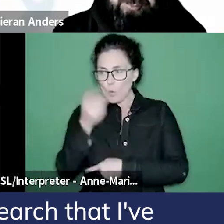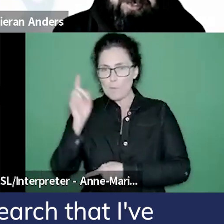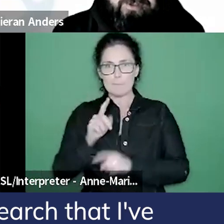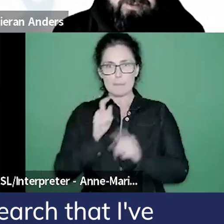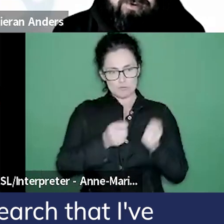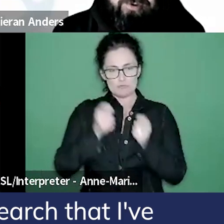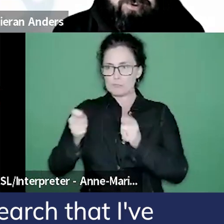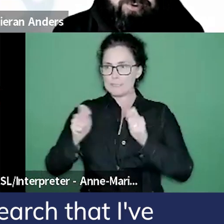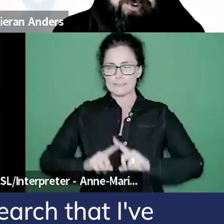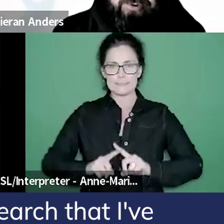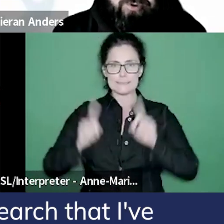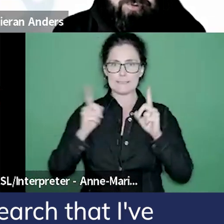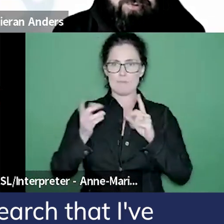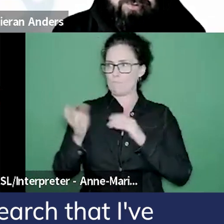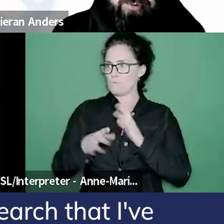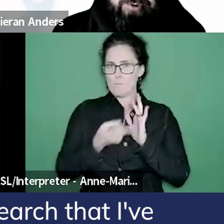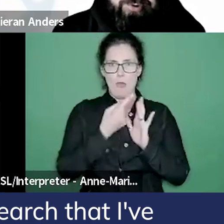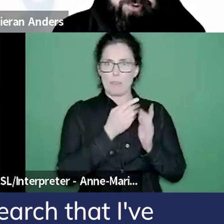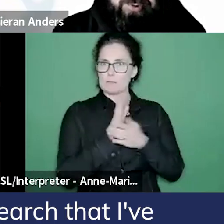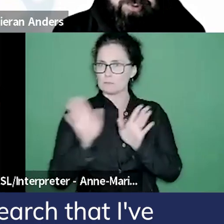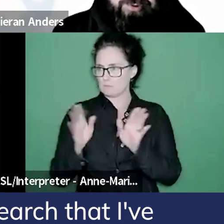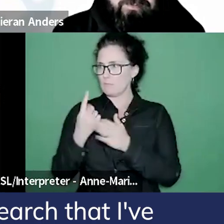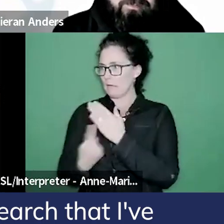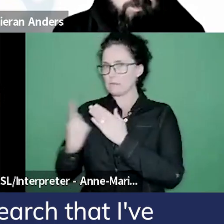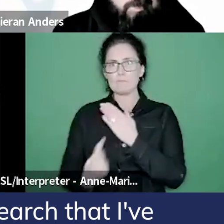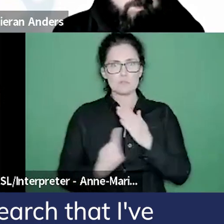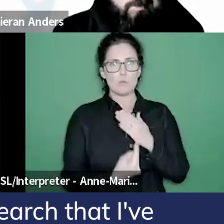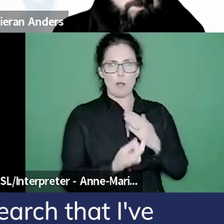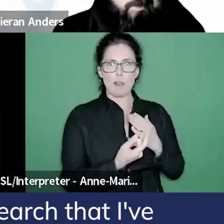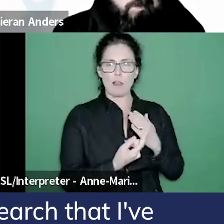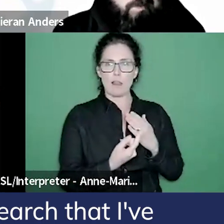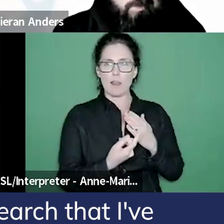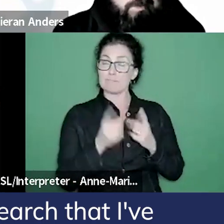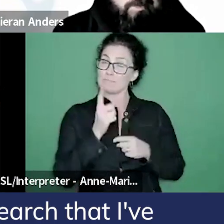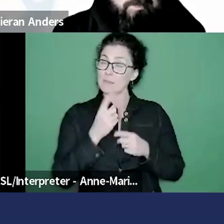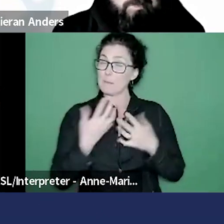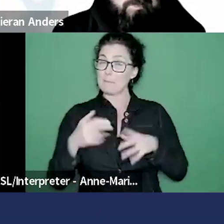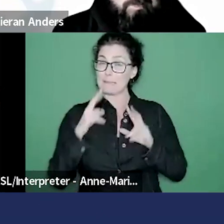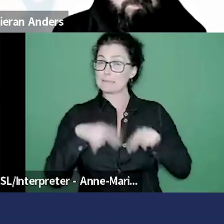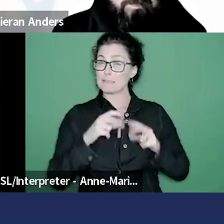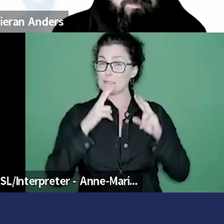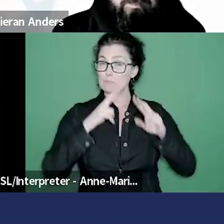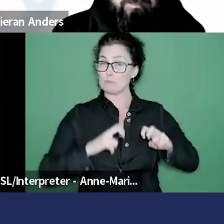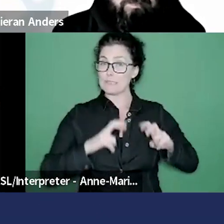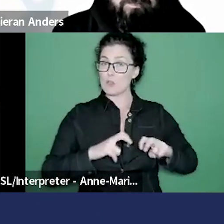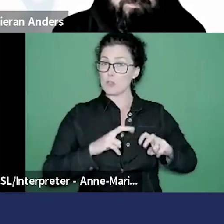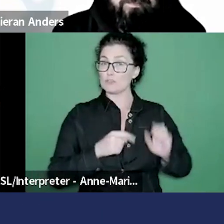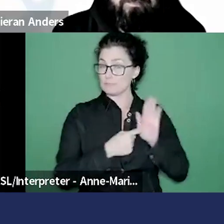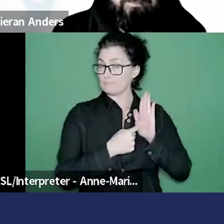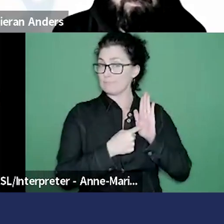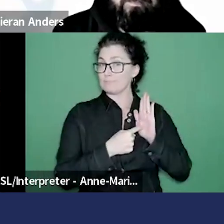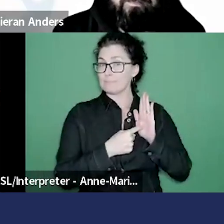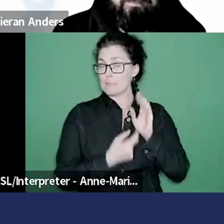think that has come up in lots of the research that I've read, irrespective of, the person's background. So very